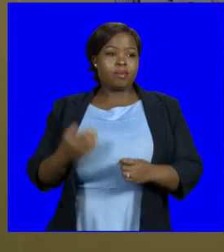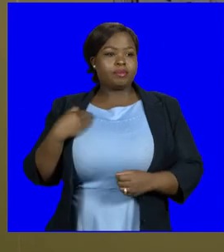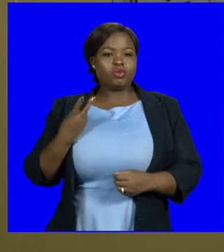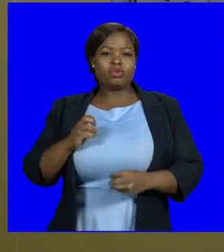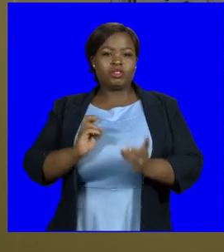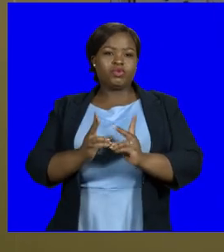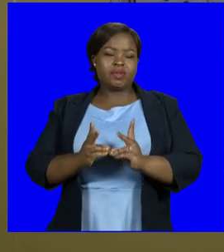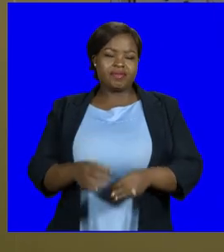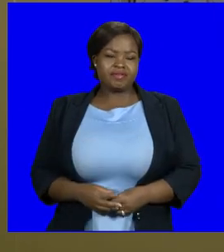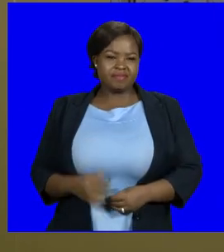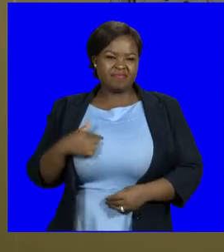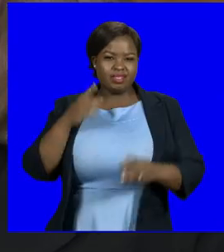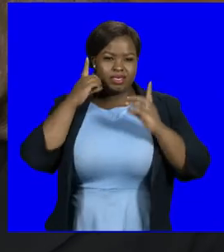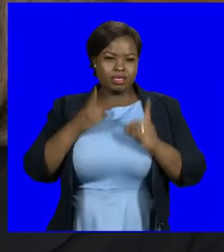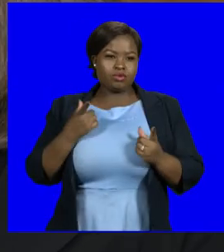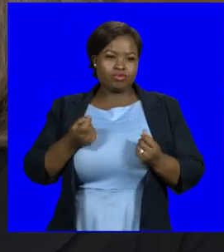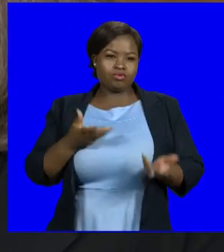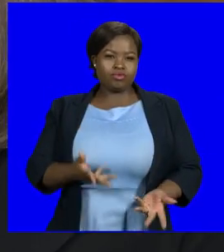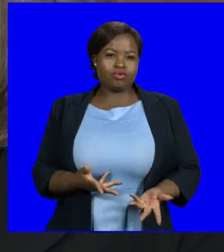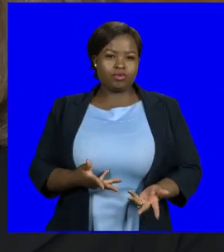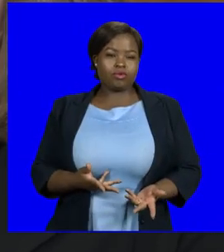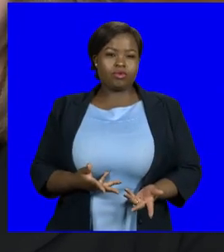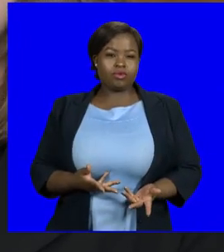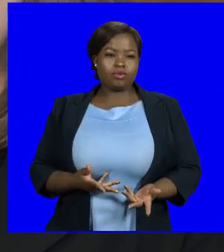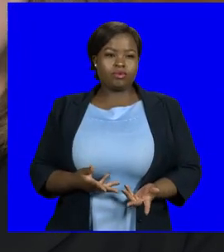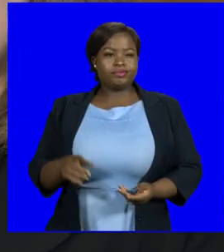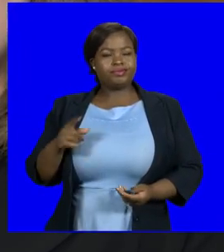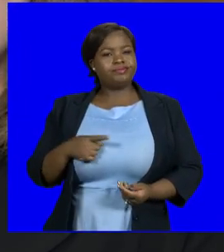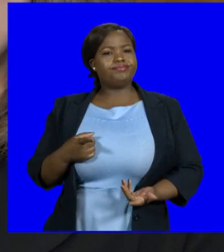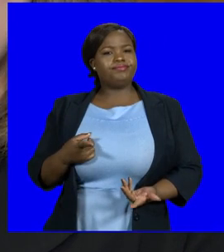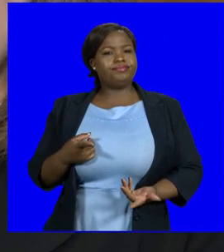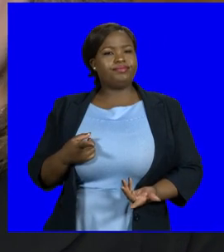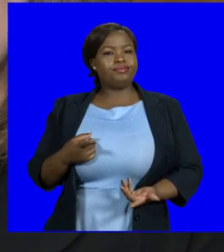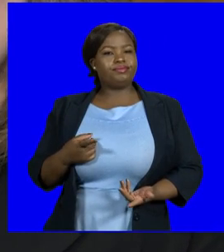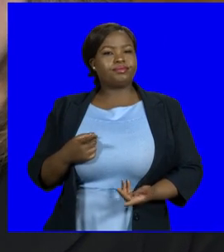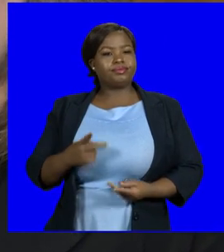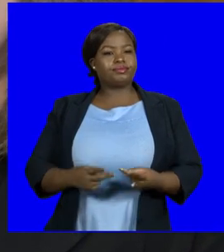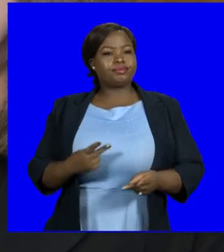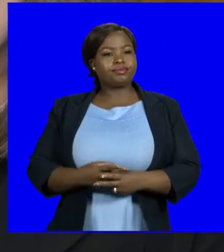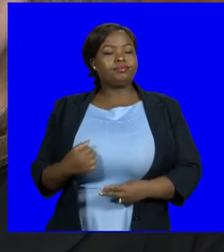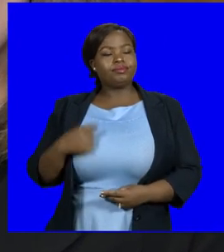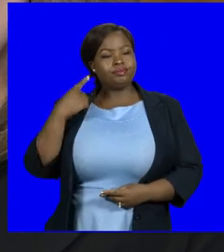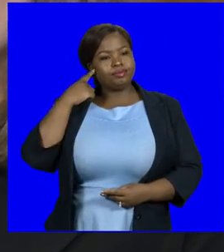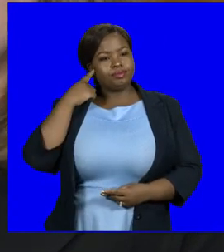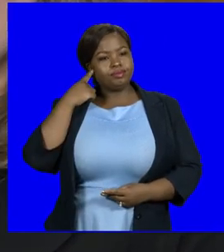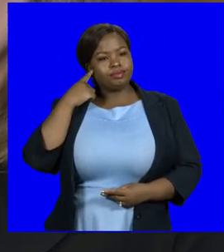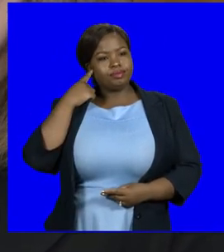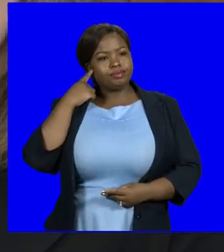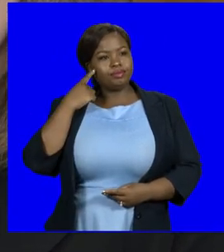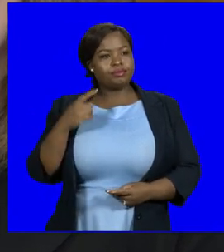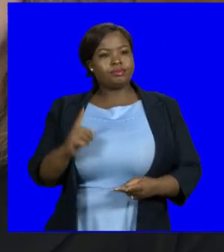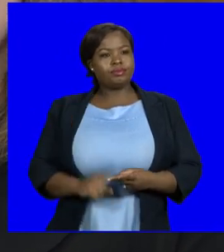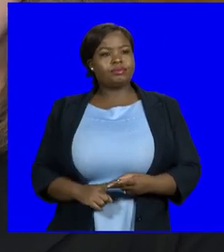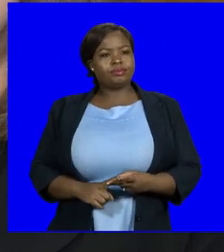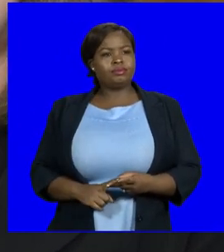2012. My decision to do it was, you know, it wasn't rushed. And also, I think partly what made me decide to take part in the